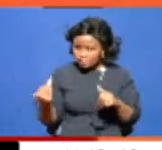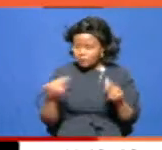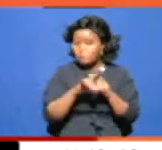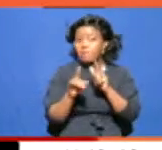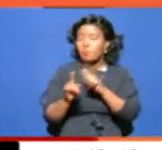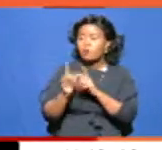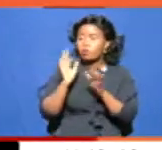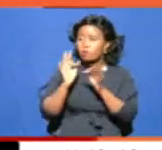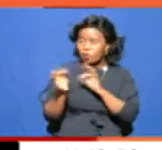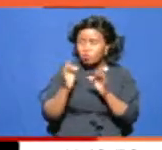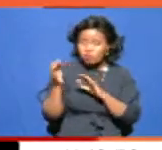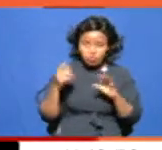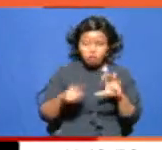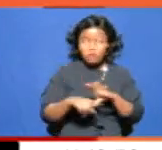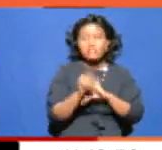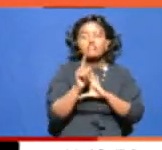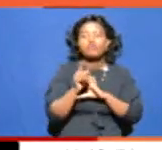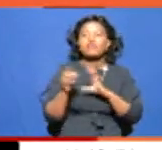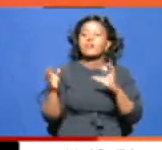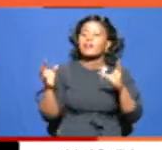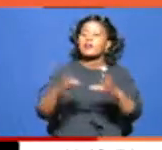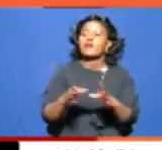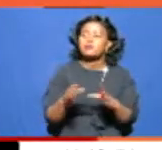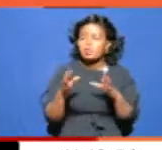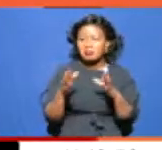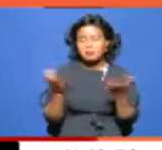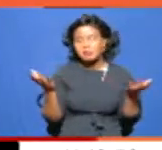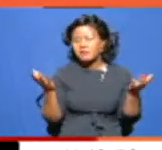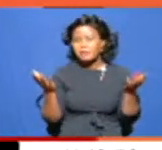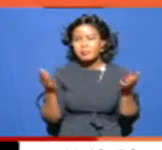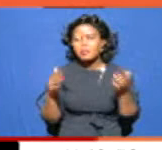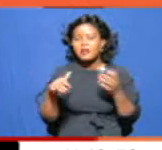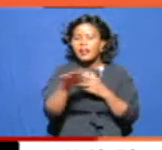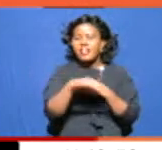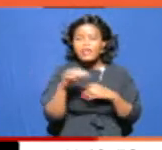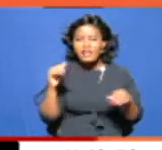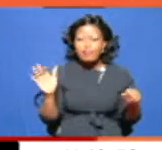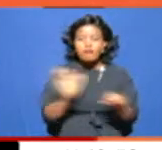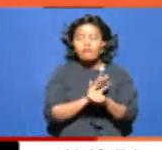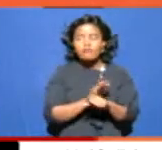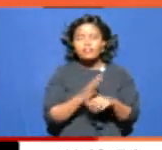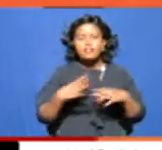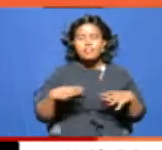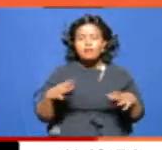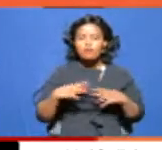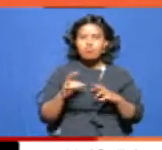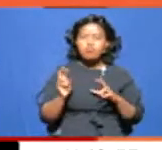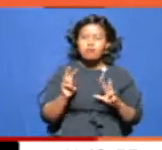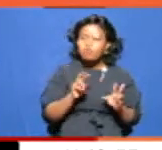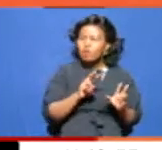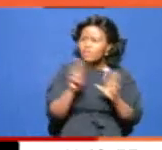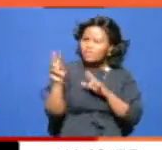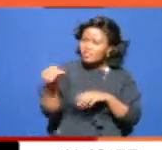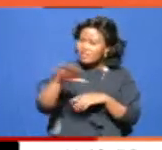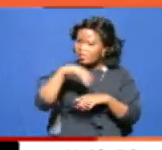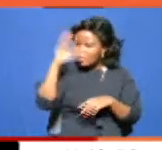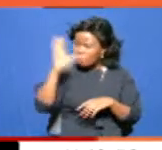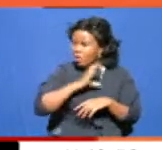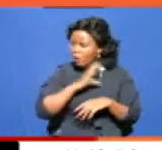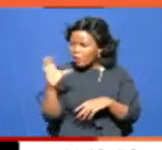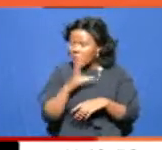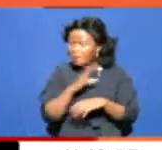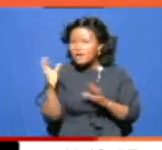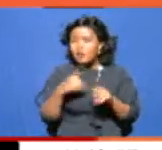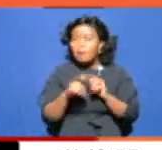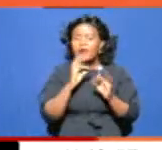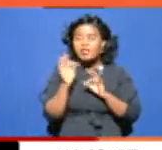the clubs here. The bar is full. People are watching Man U versus Arsenal. But if you go to Kasarani, Kariobangi Sharks versus